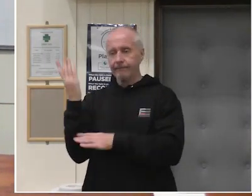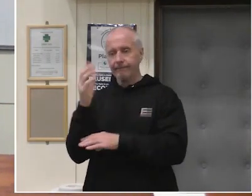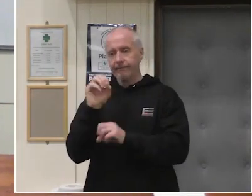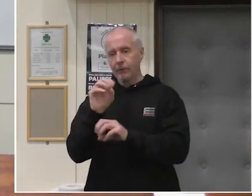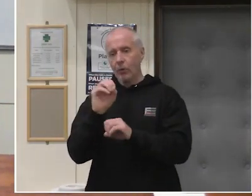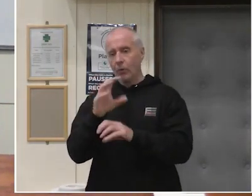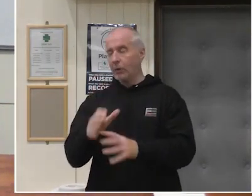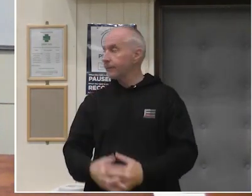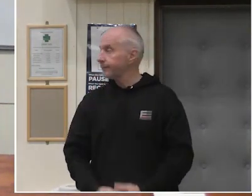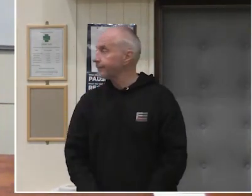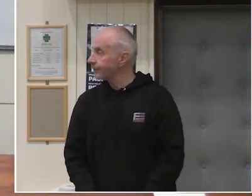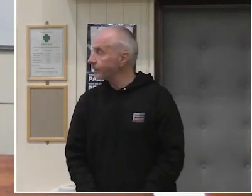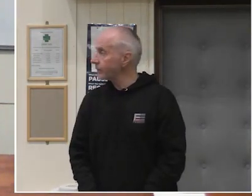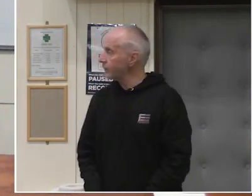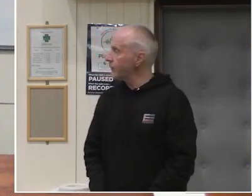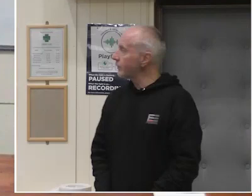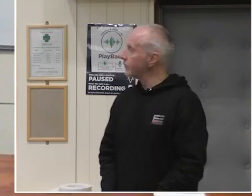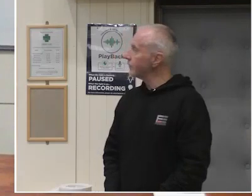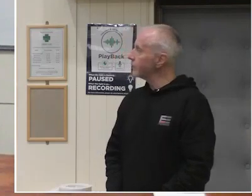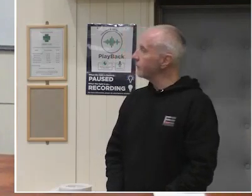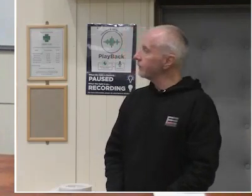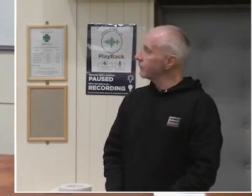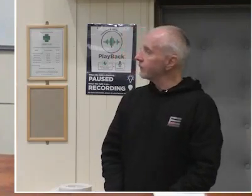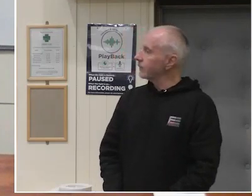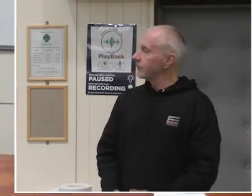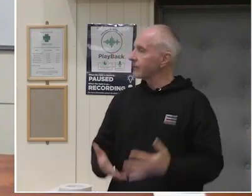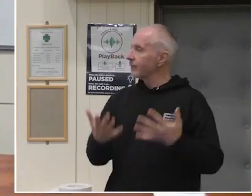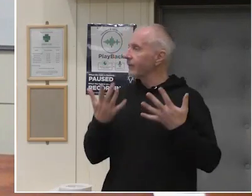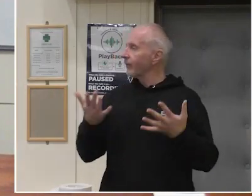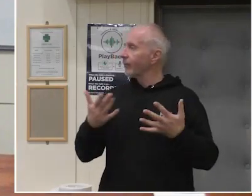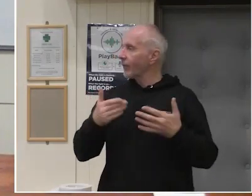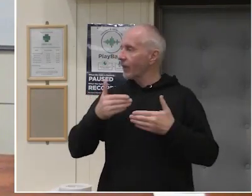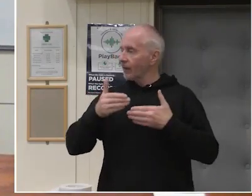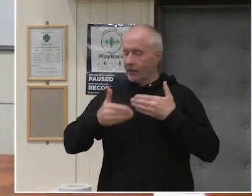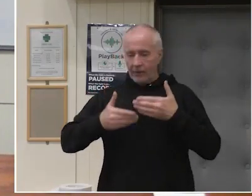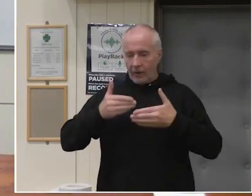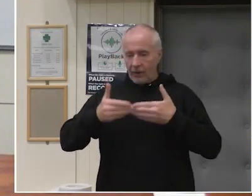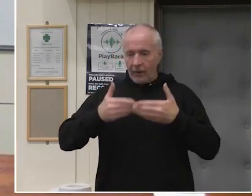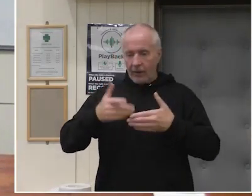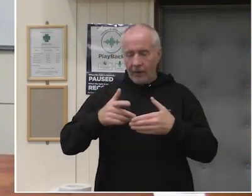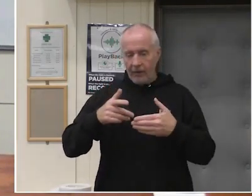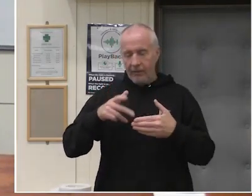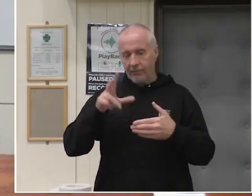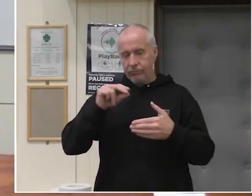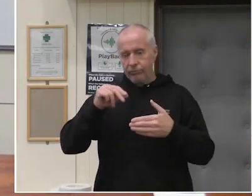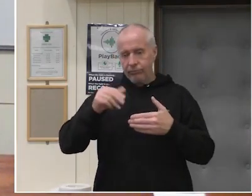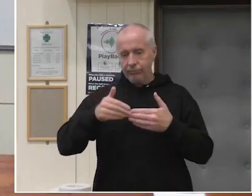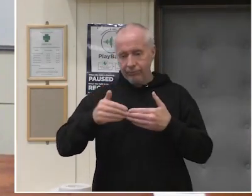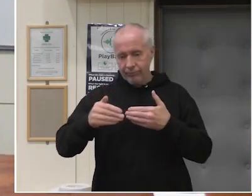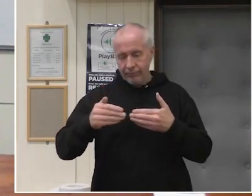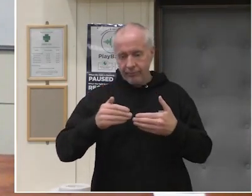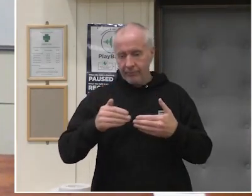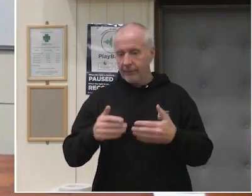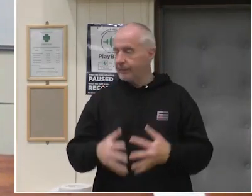without speeding off at a rate that I would have completed this talk 20 minutes ago.